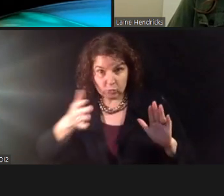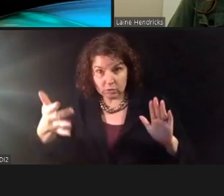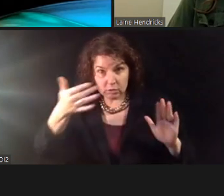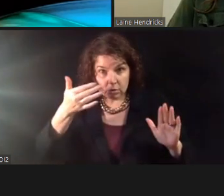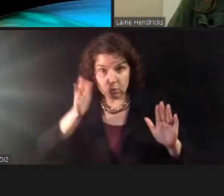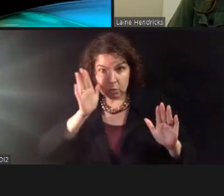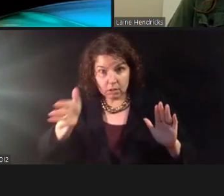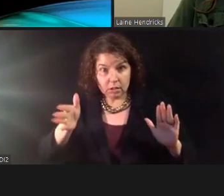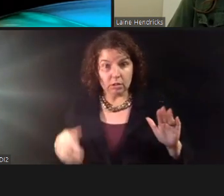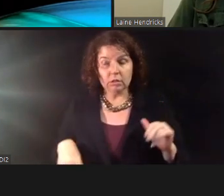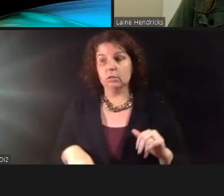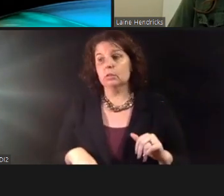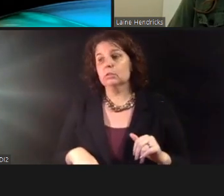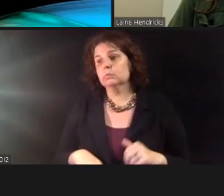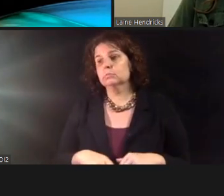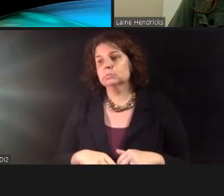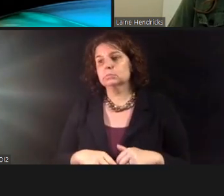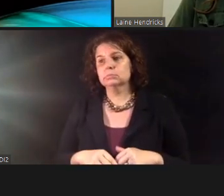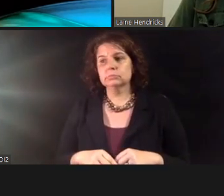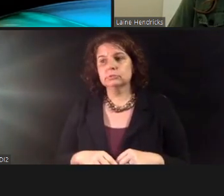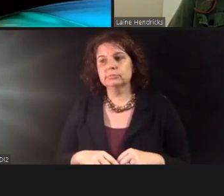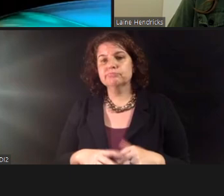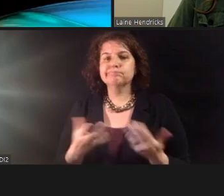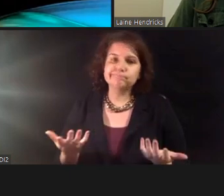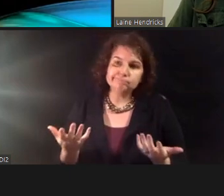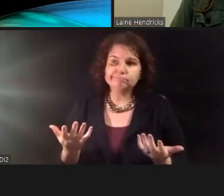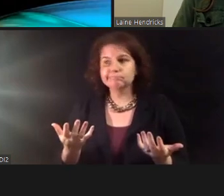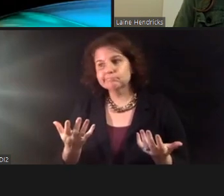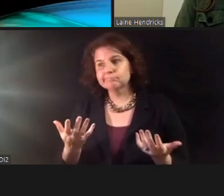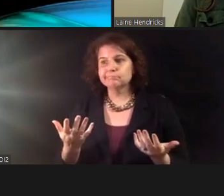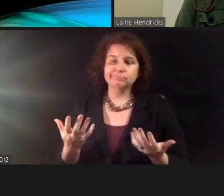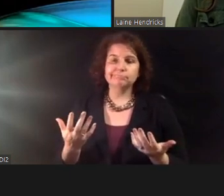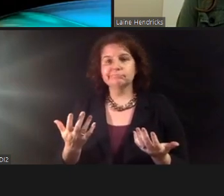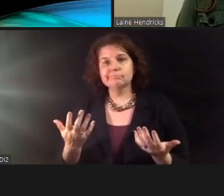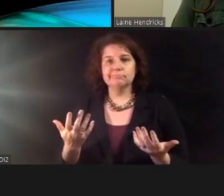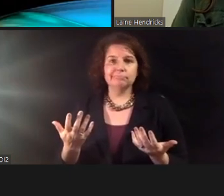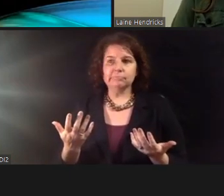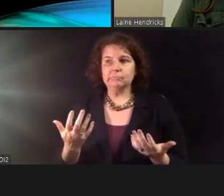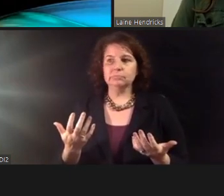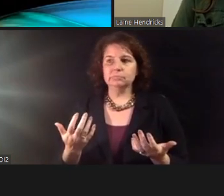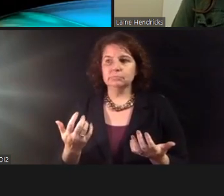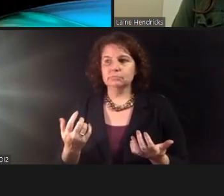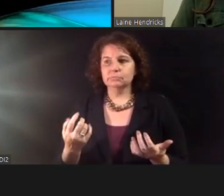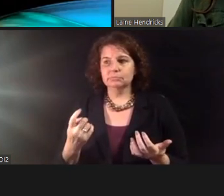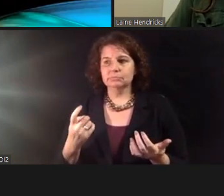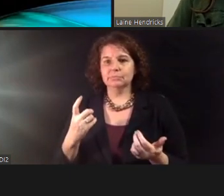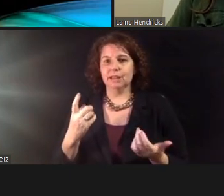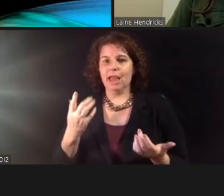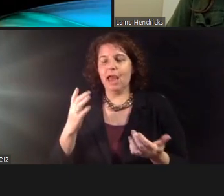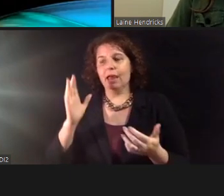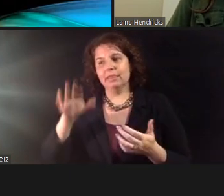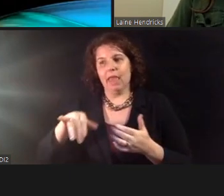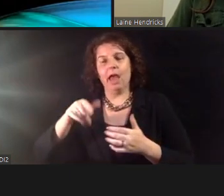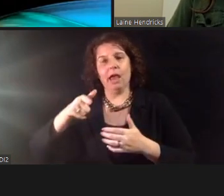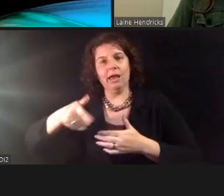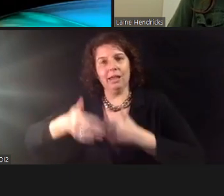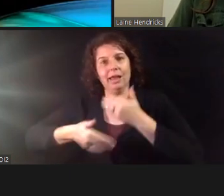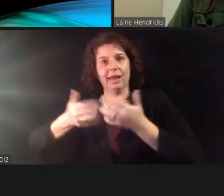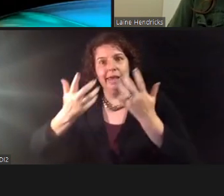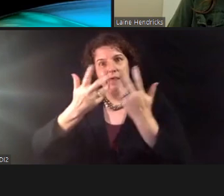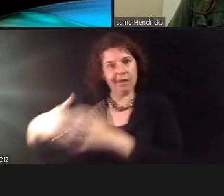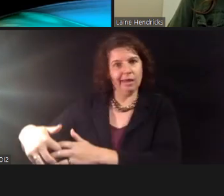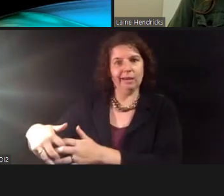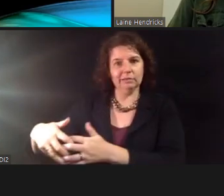Yeah, I mean, I think that if the spirit of that is that the turnaround times are too long, that's